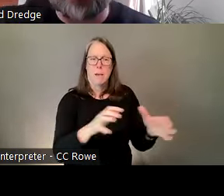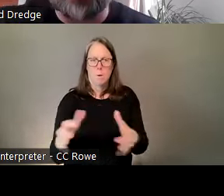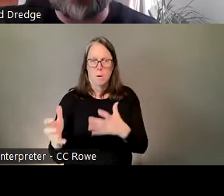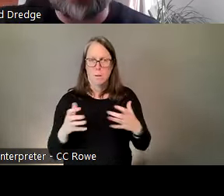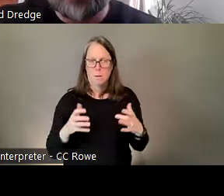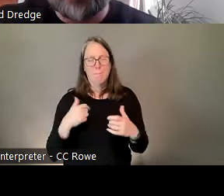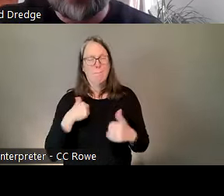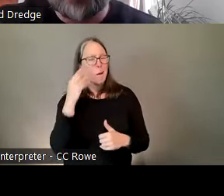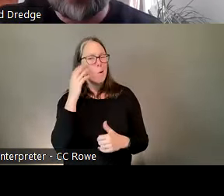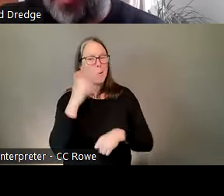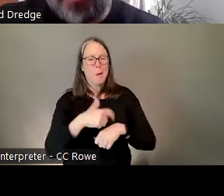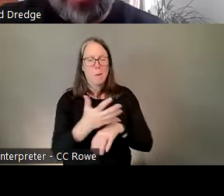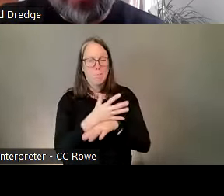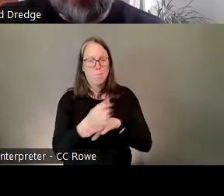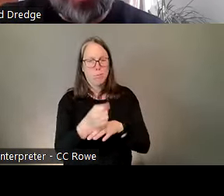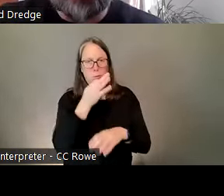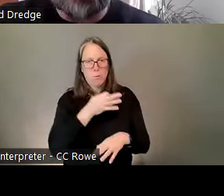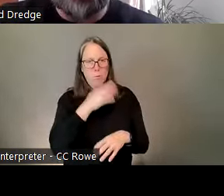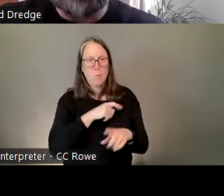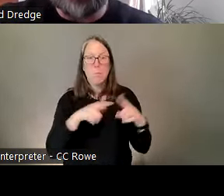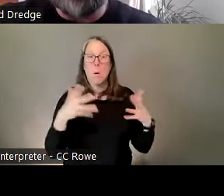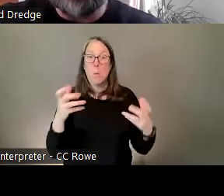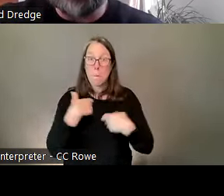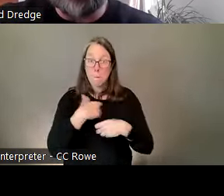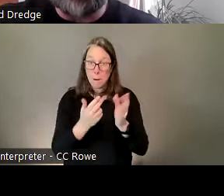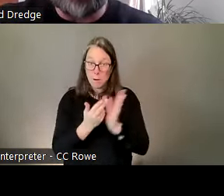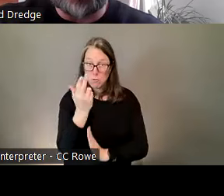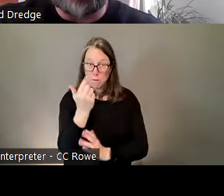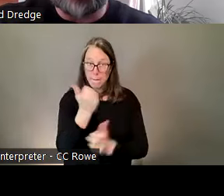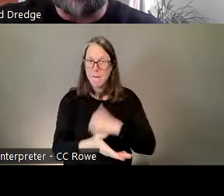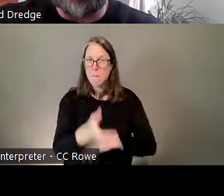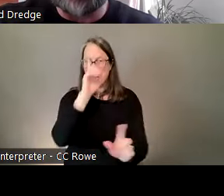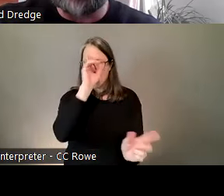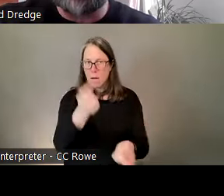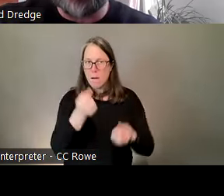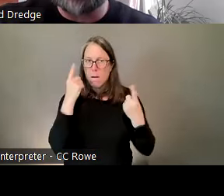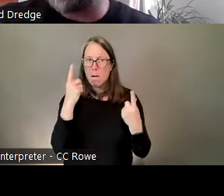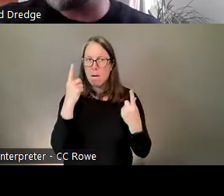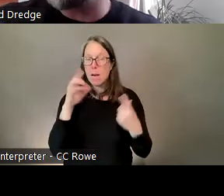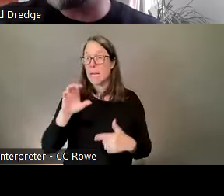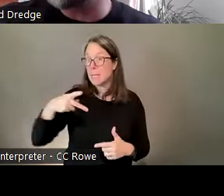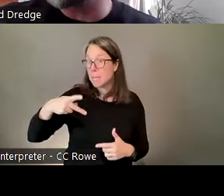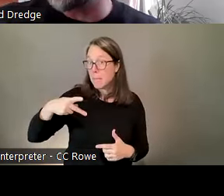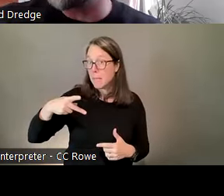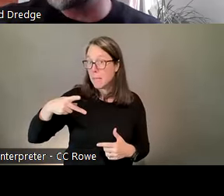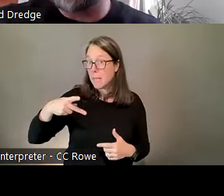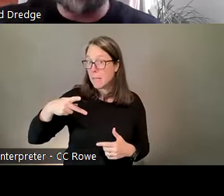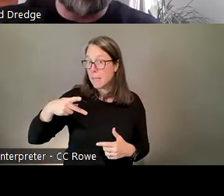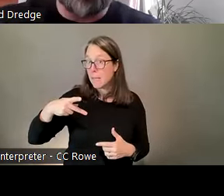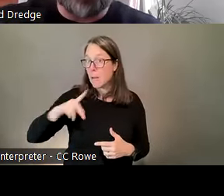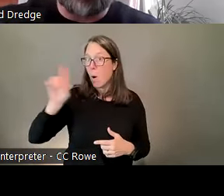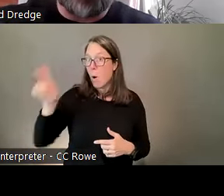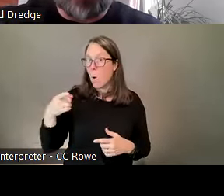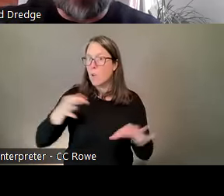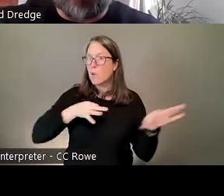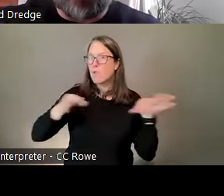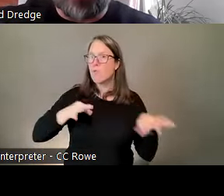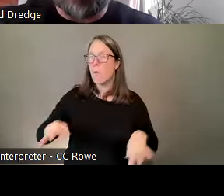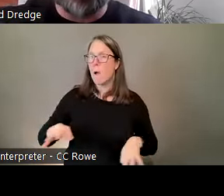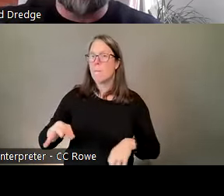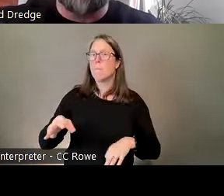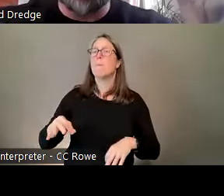So just wanted to make sure that everyone is aware that the cerebral palsy really only describes the movement and muscle